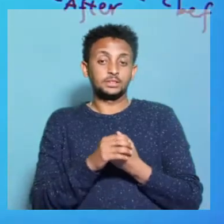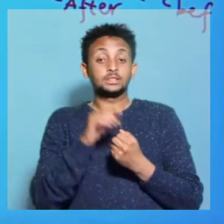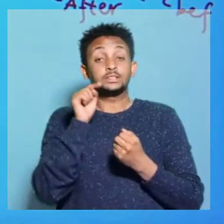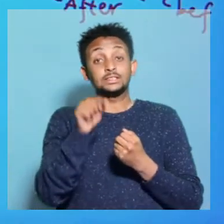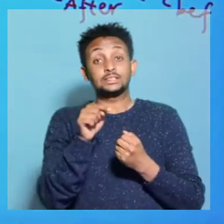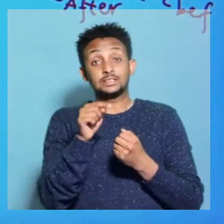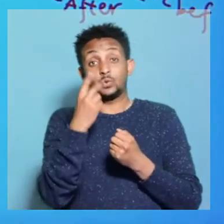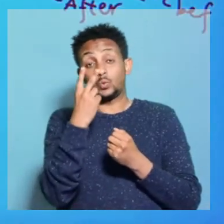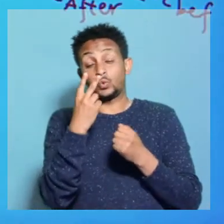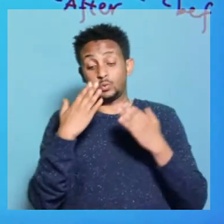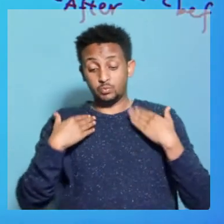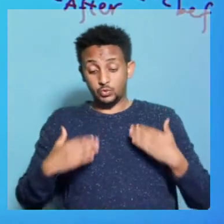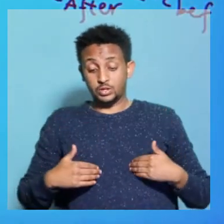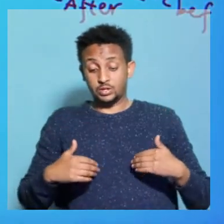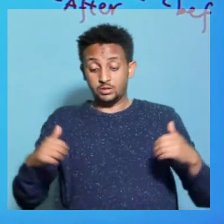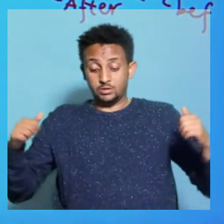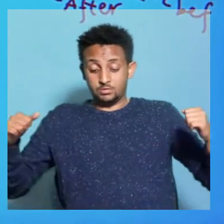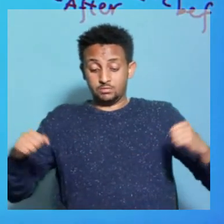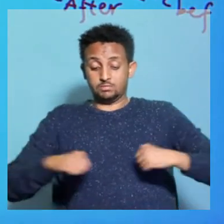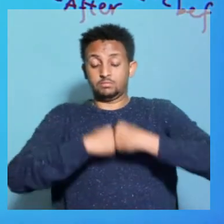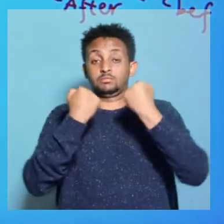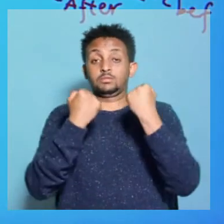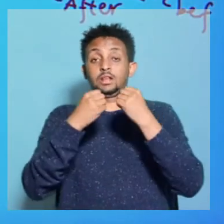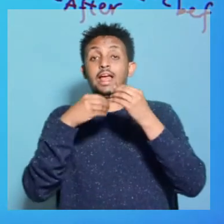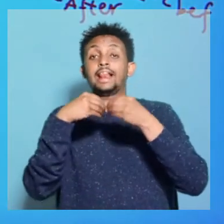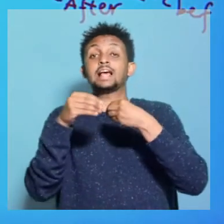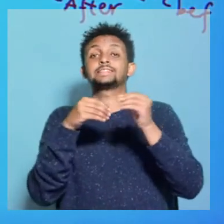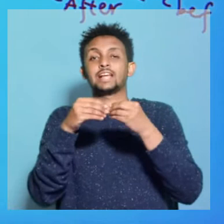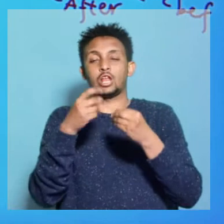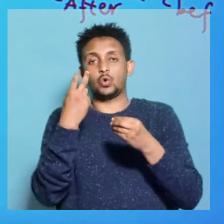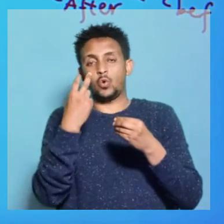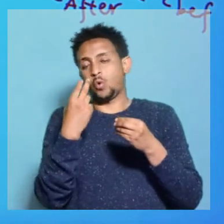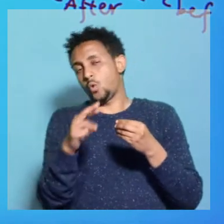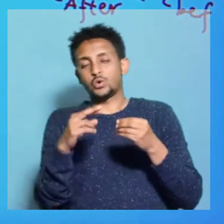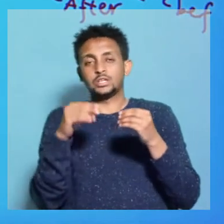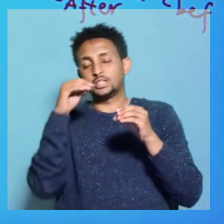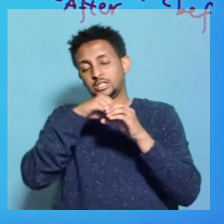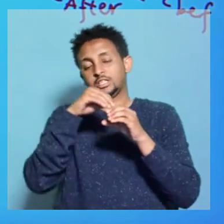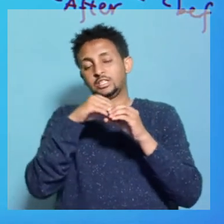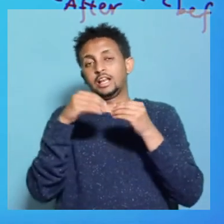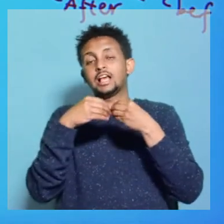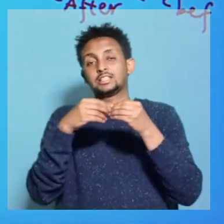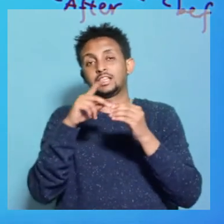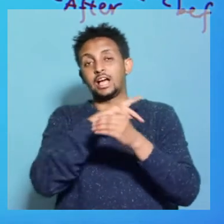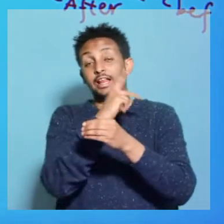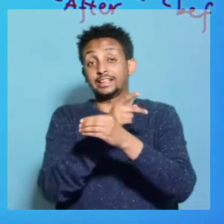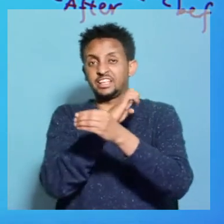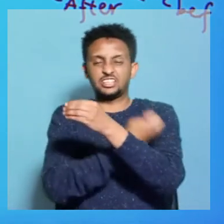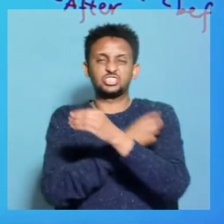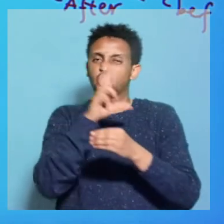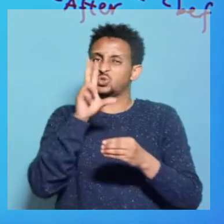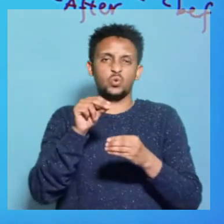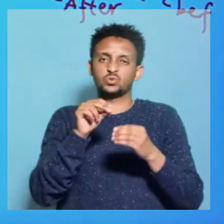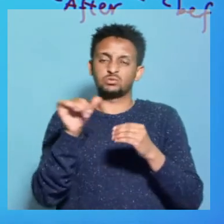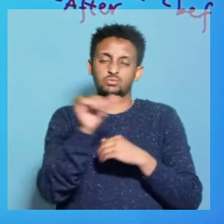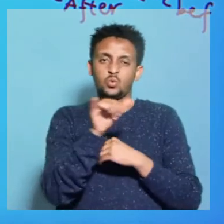So when two bodies are collided inelastically, or if the collision is inelastic collision, the kinetic energy does not